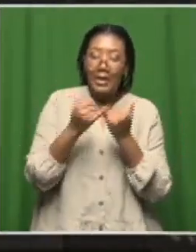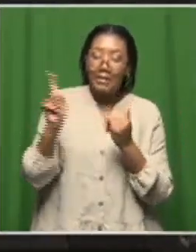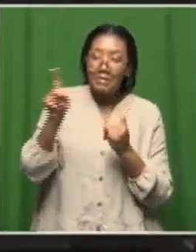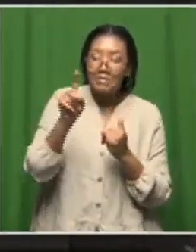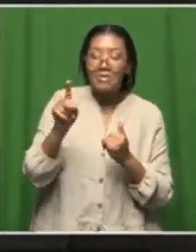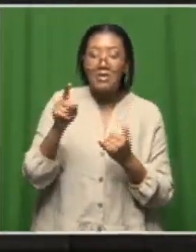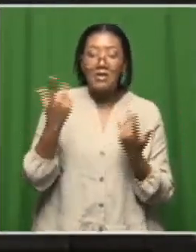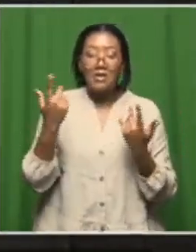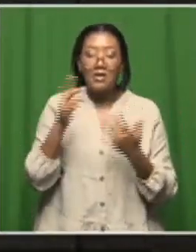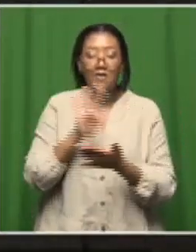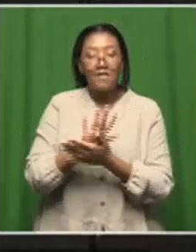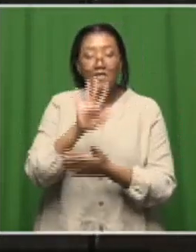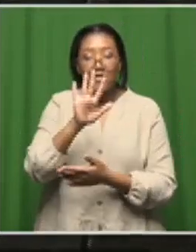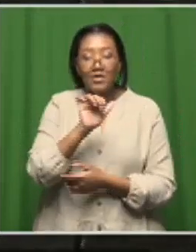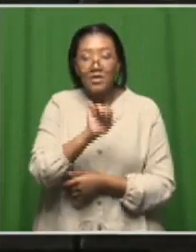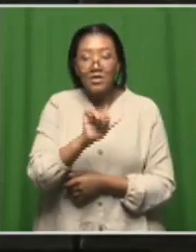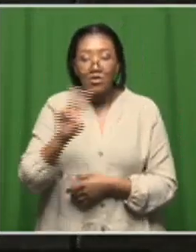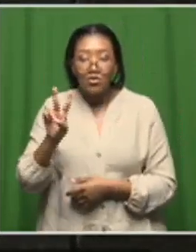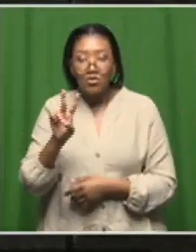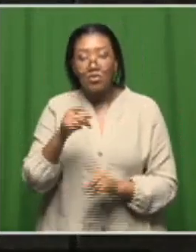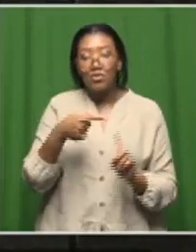like Krotowa and